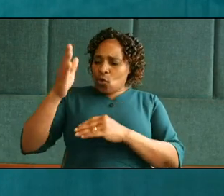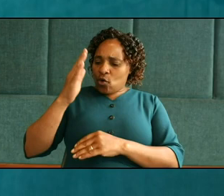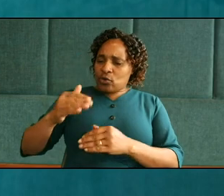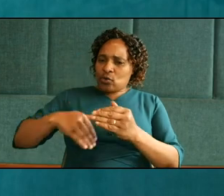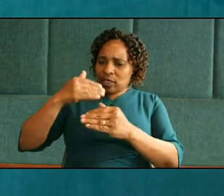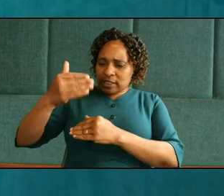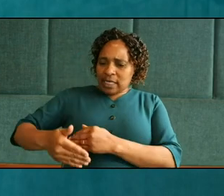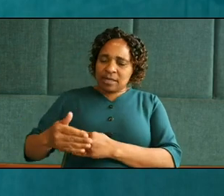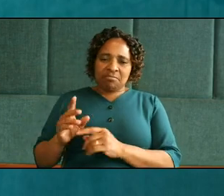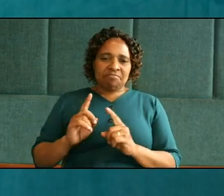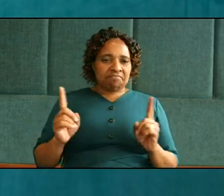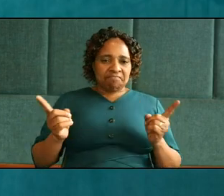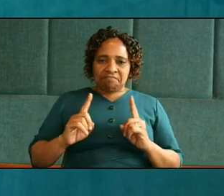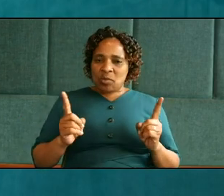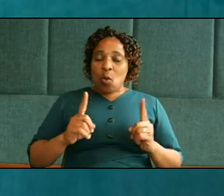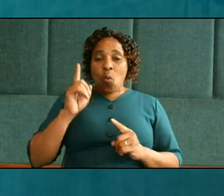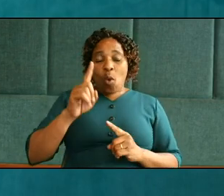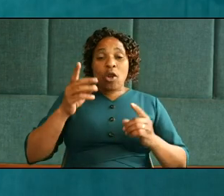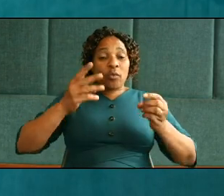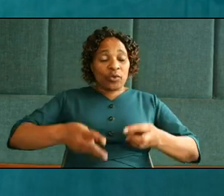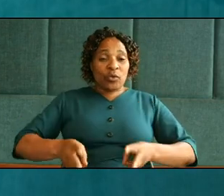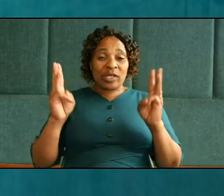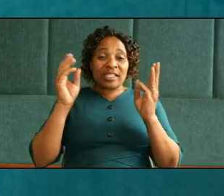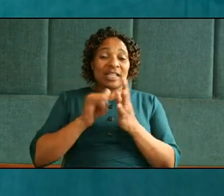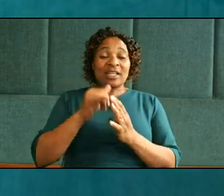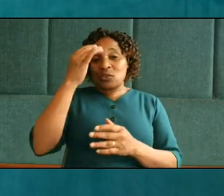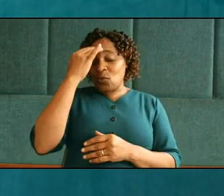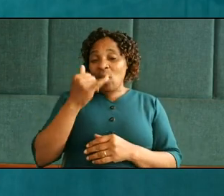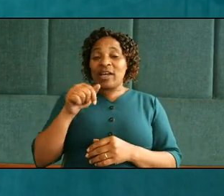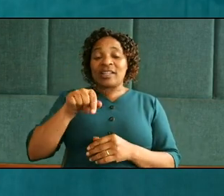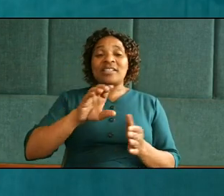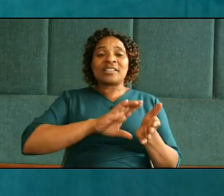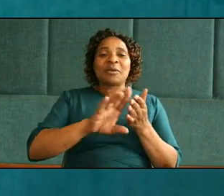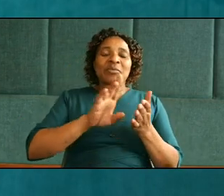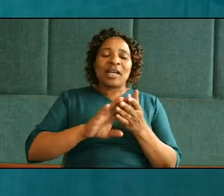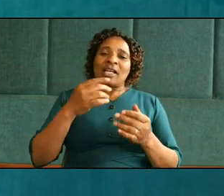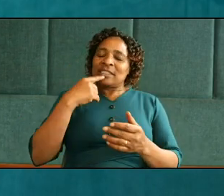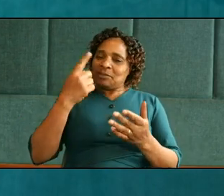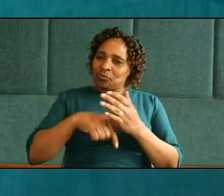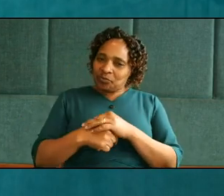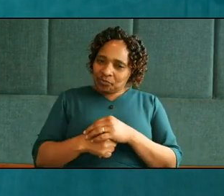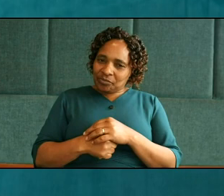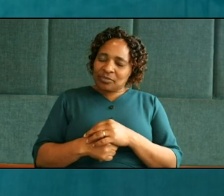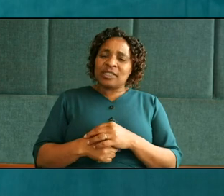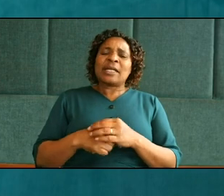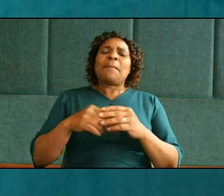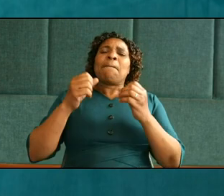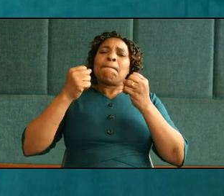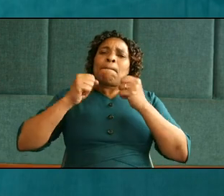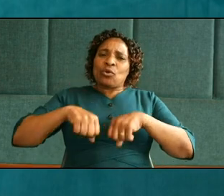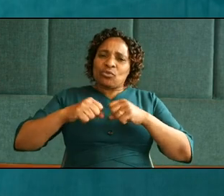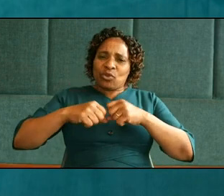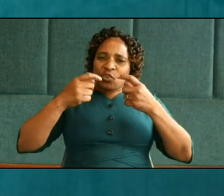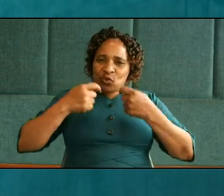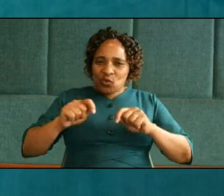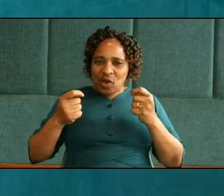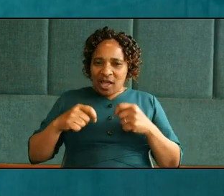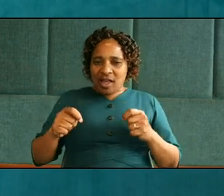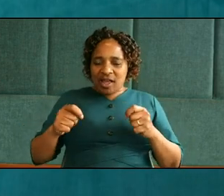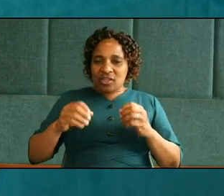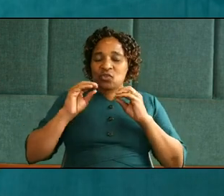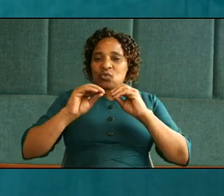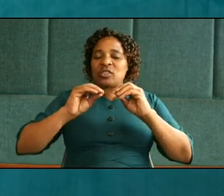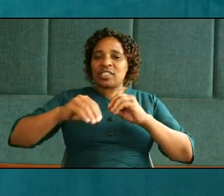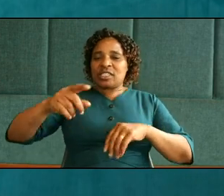on the other side. It has to be one of the ways. And so that's why this chapter has been written, so that it can try to teach us